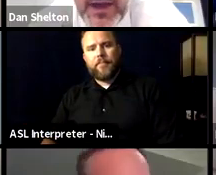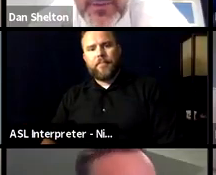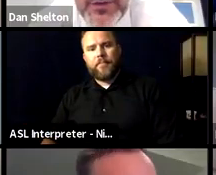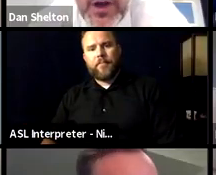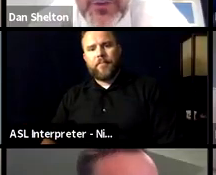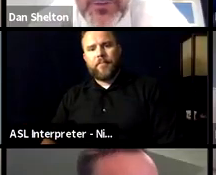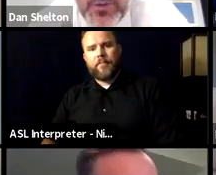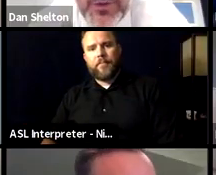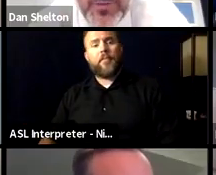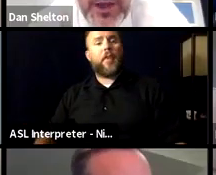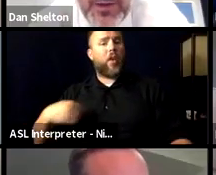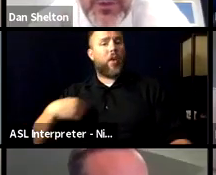and families are comfortable with the plan.